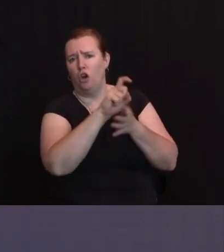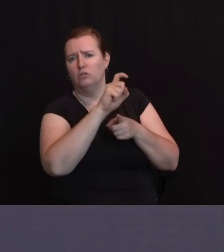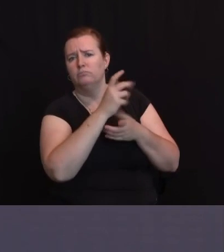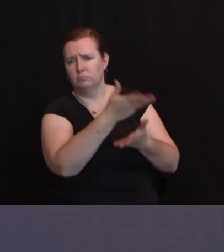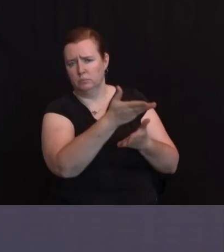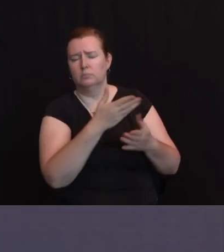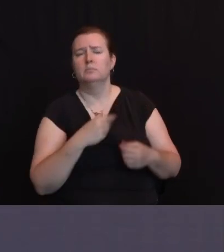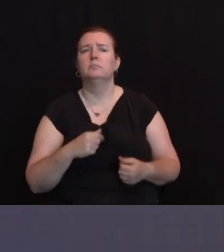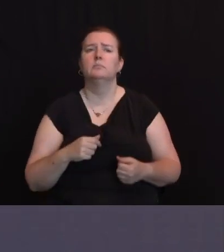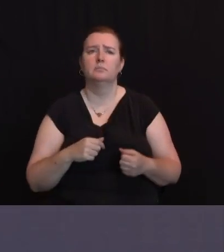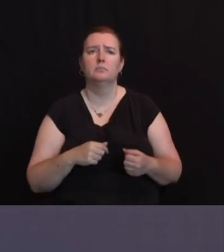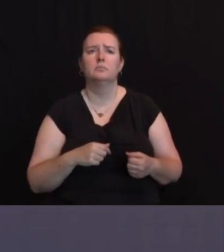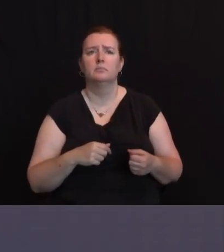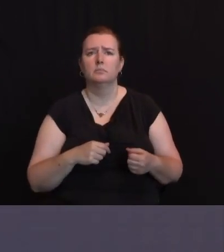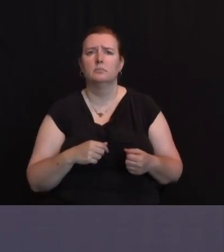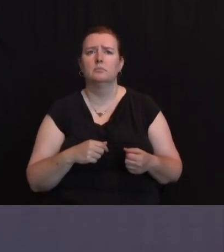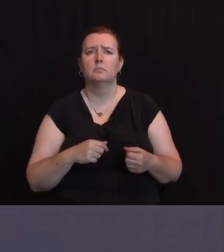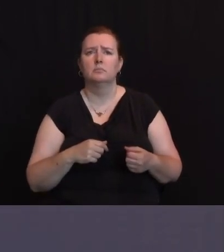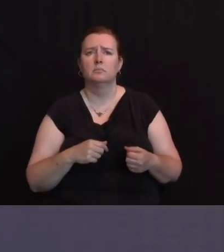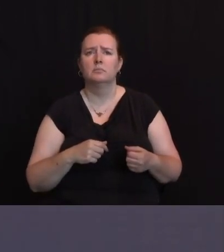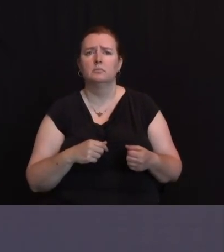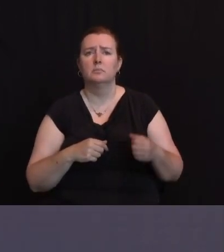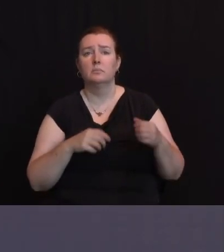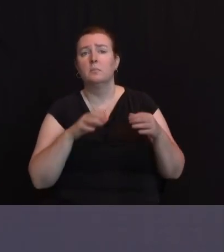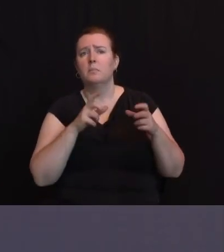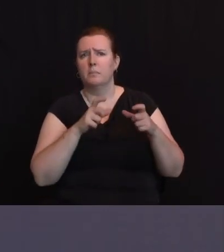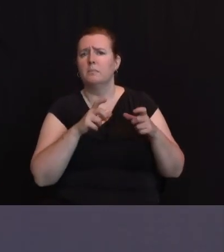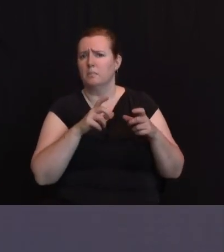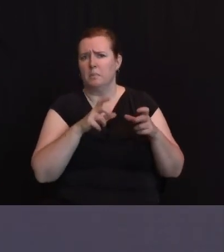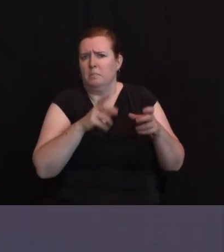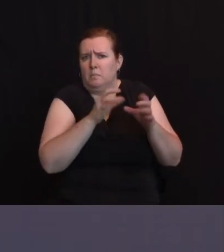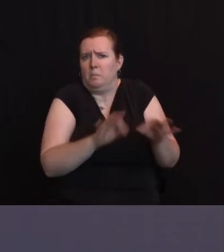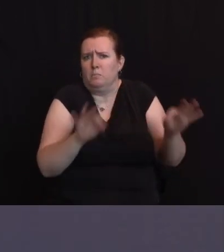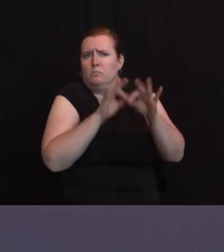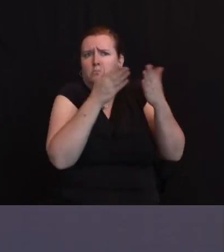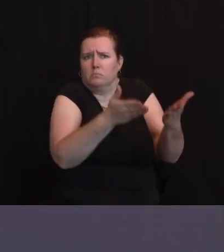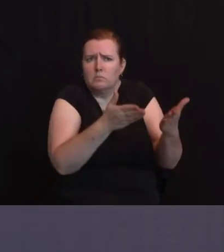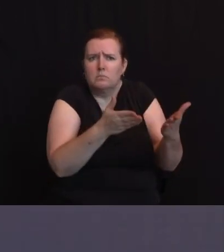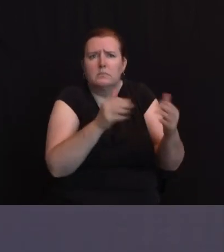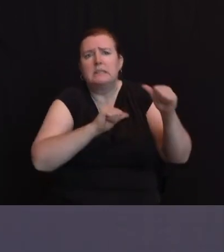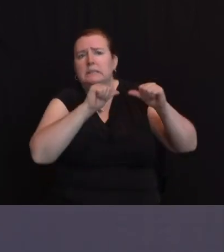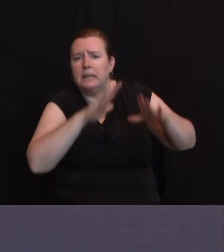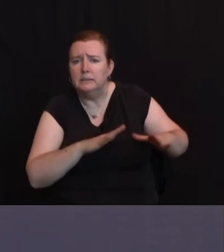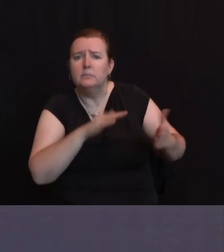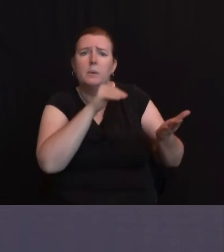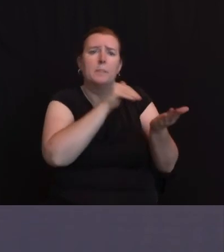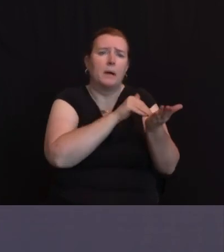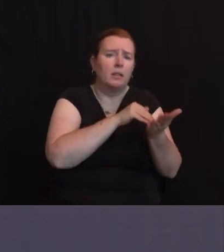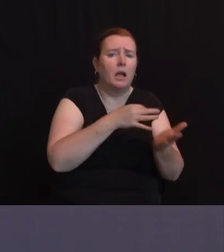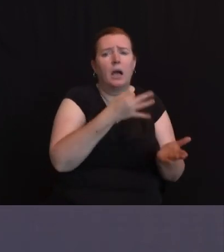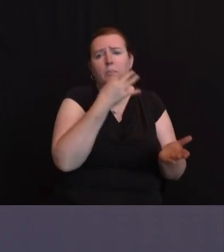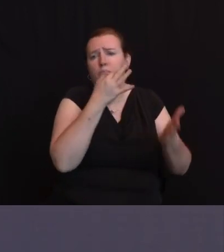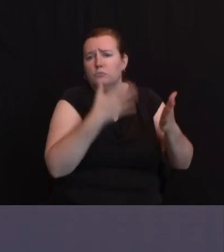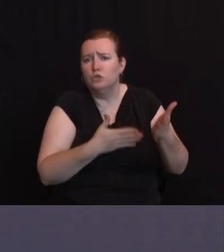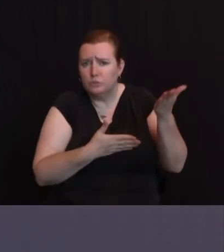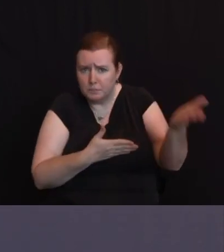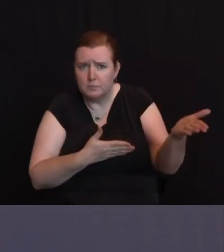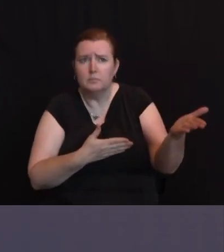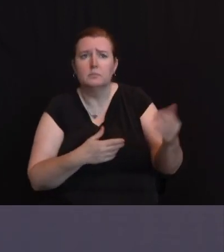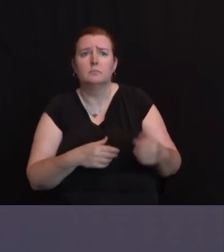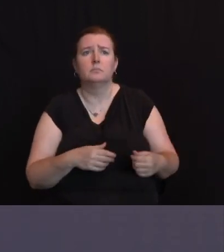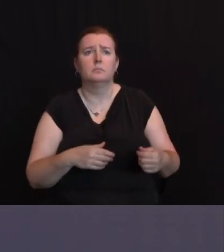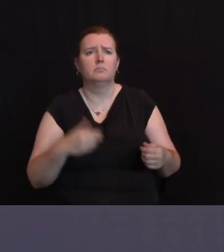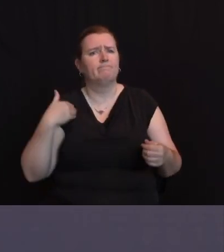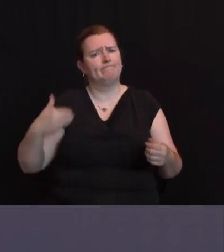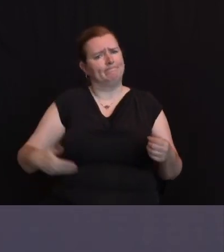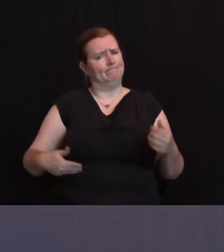more among the folks who matter, the scientists and the medical experts. There's a growing sense that the notion